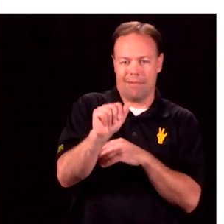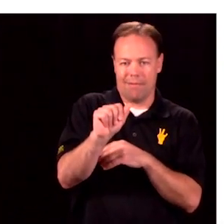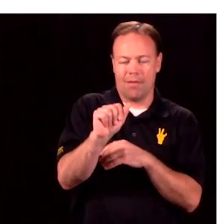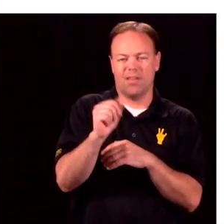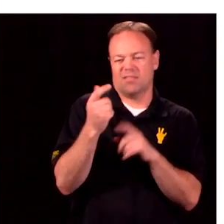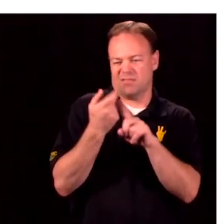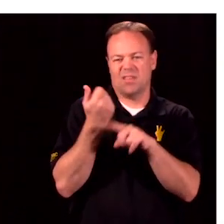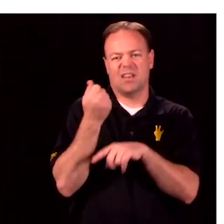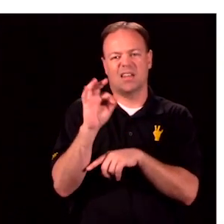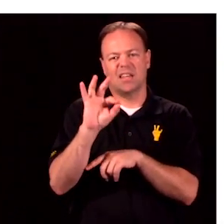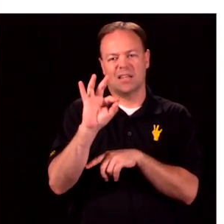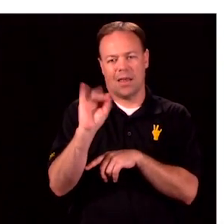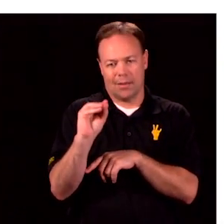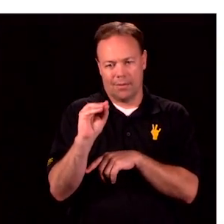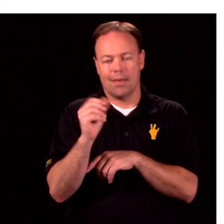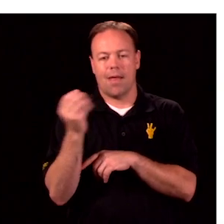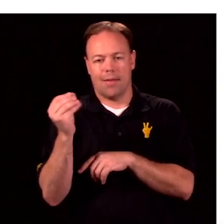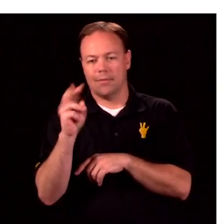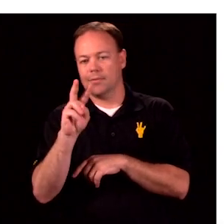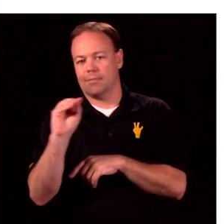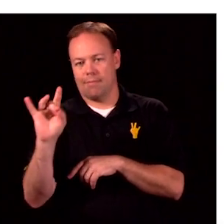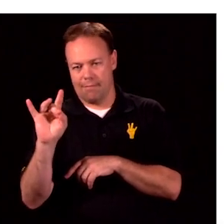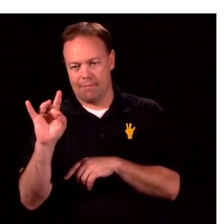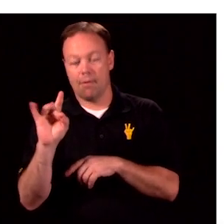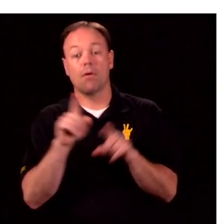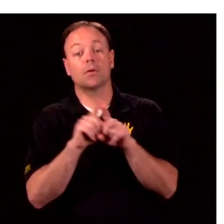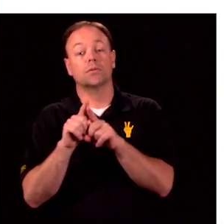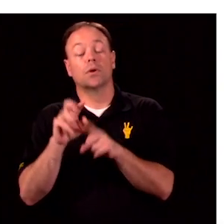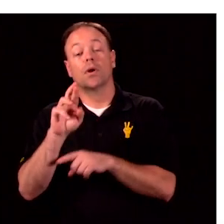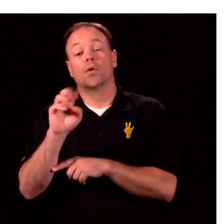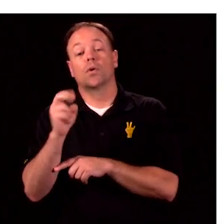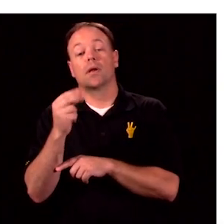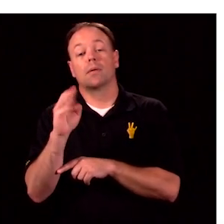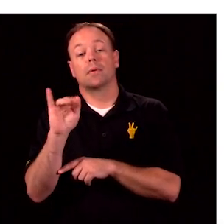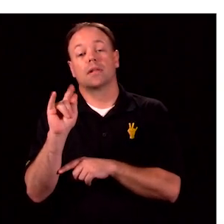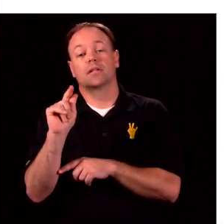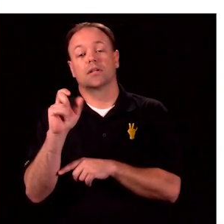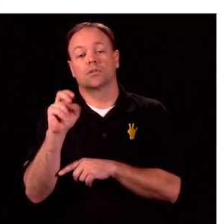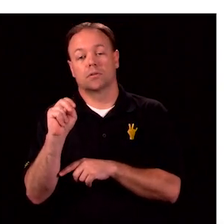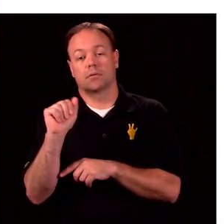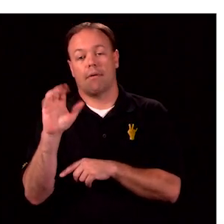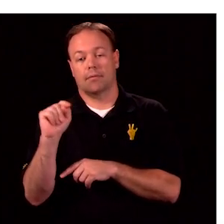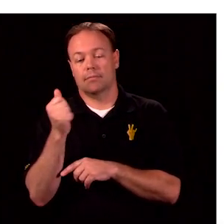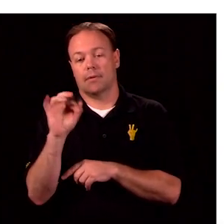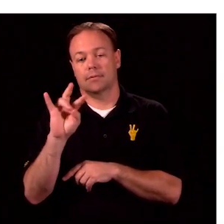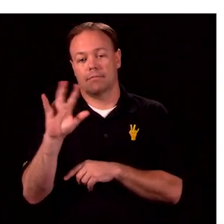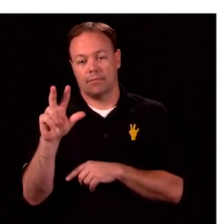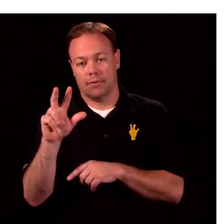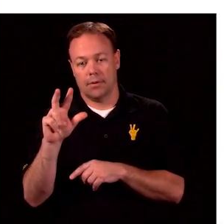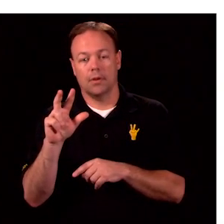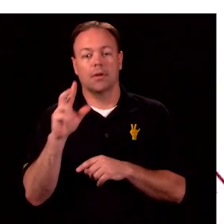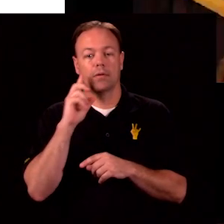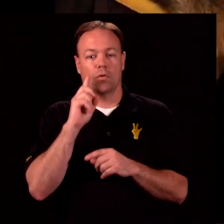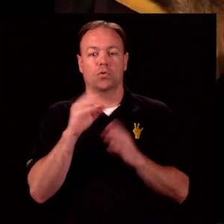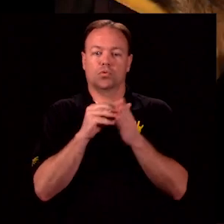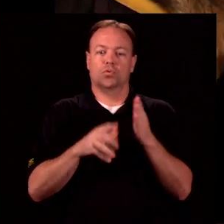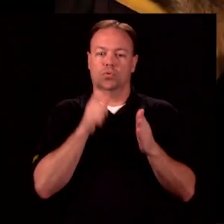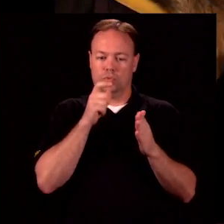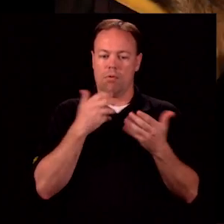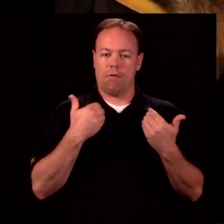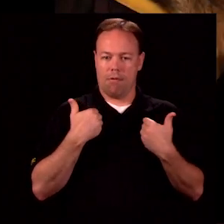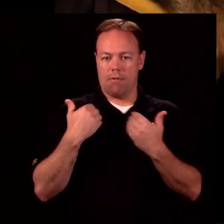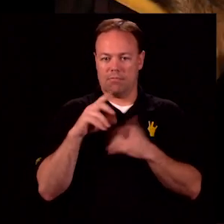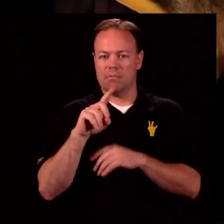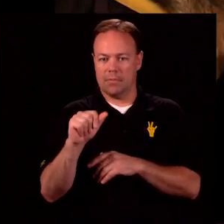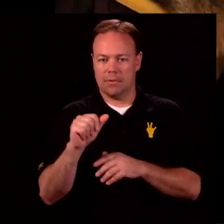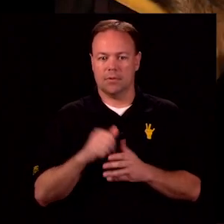of 1990 and 2008, as well as the Rehabilitation Act of 1973, to qualified students with